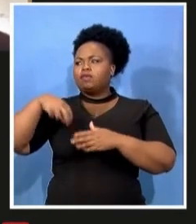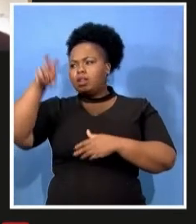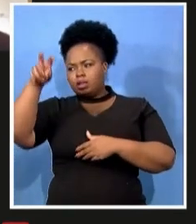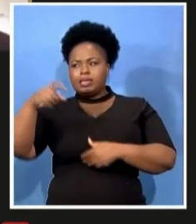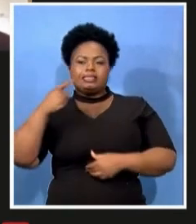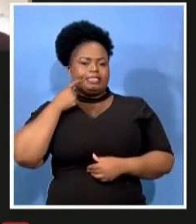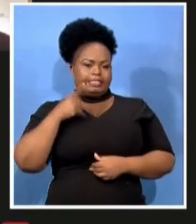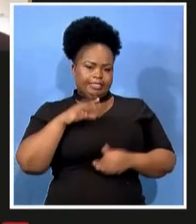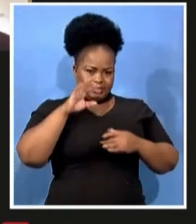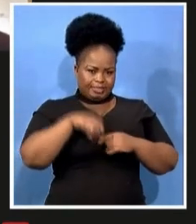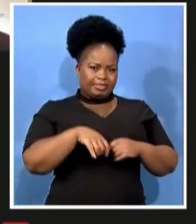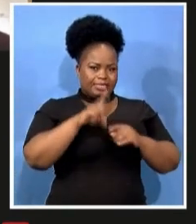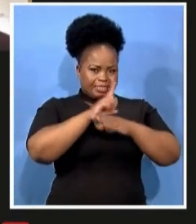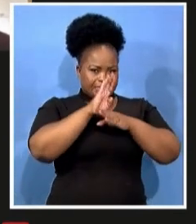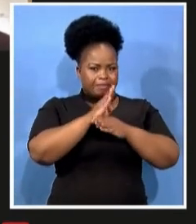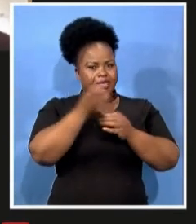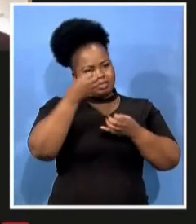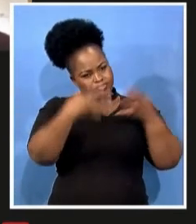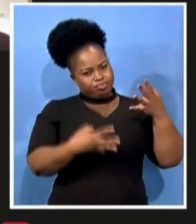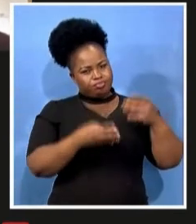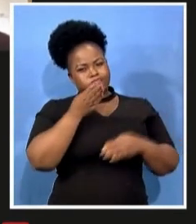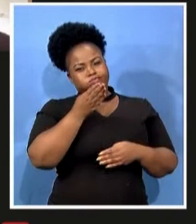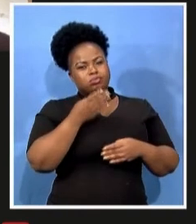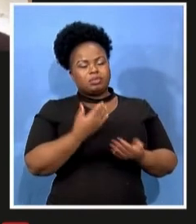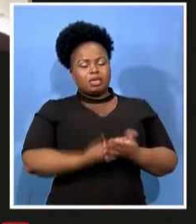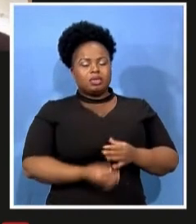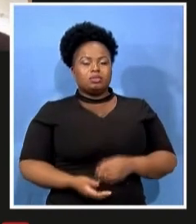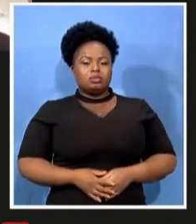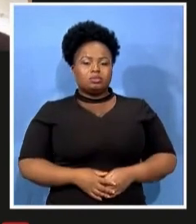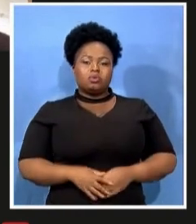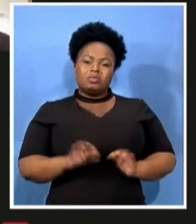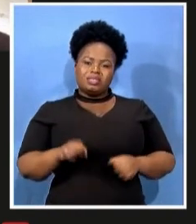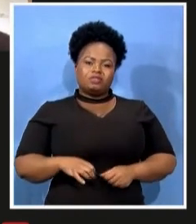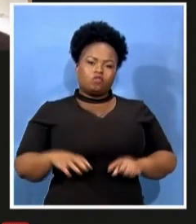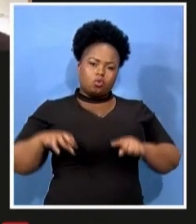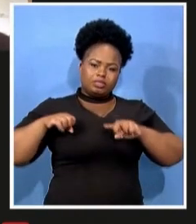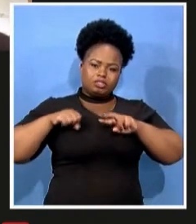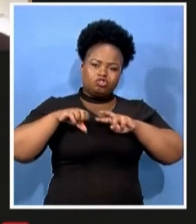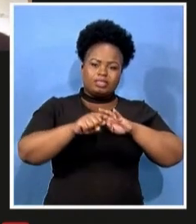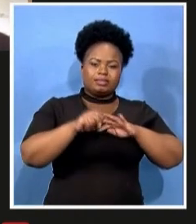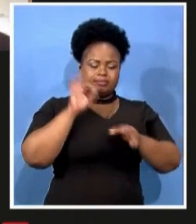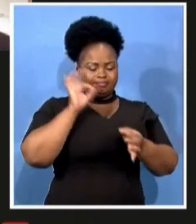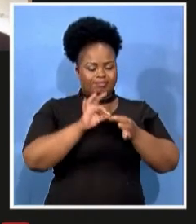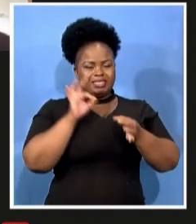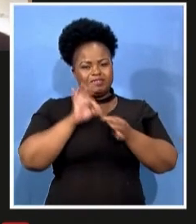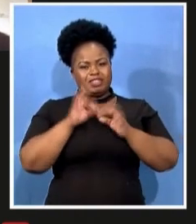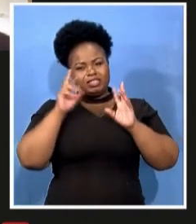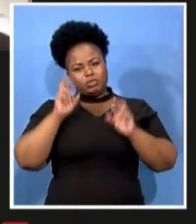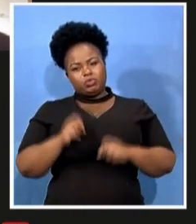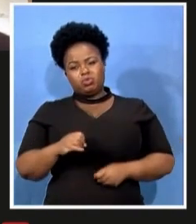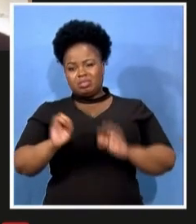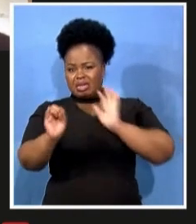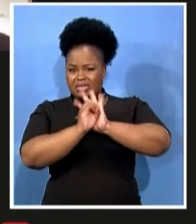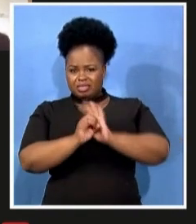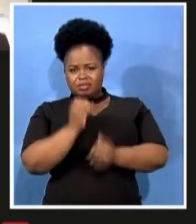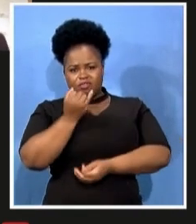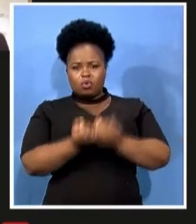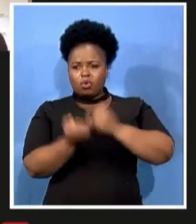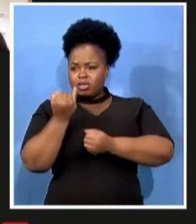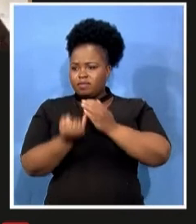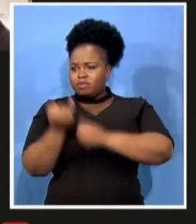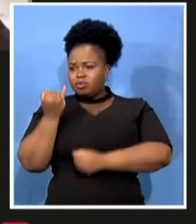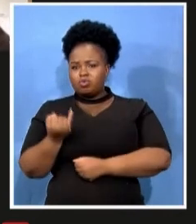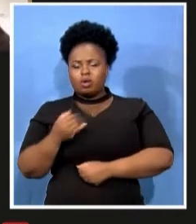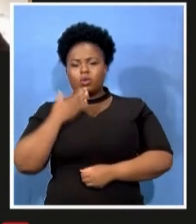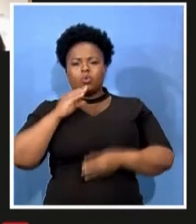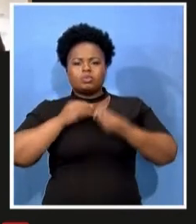of tracking of specific issues, the identity of the individual, who's the manufacturer, what's the batch number,